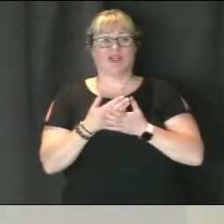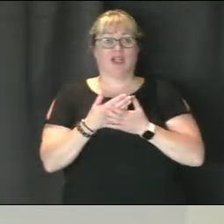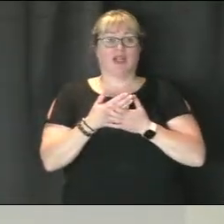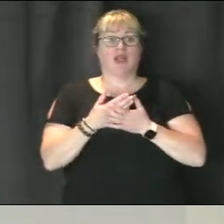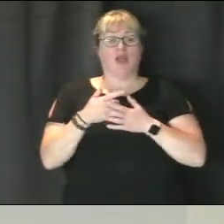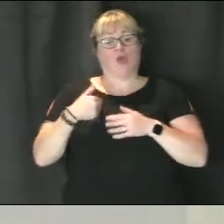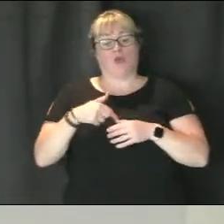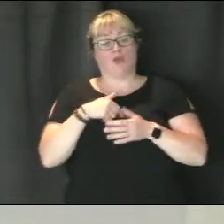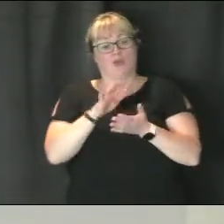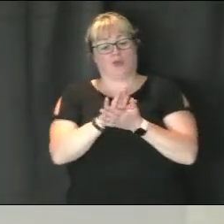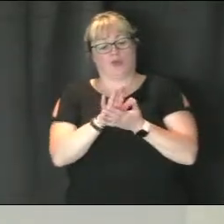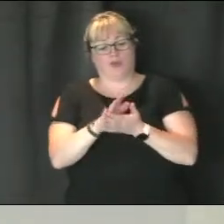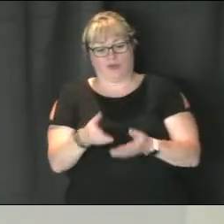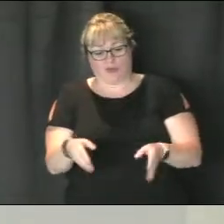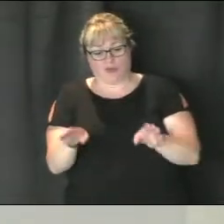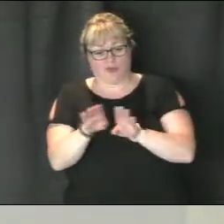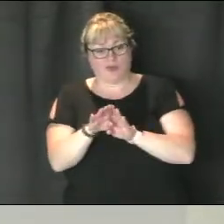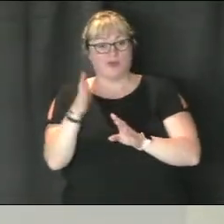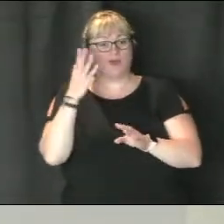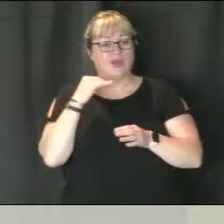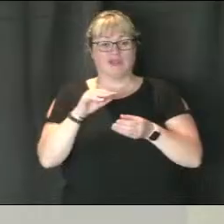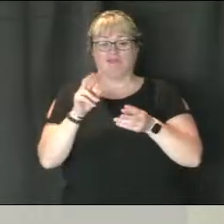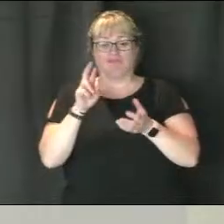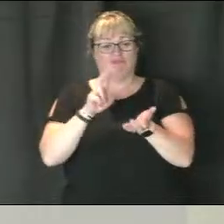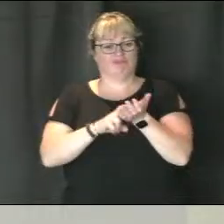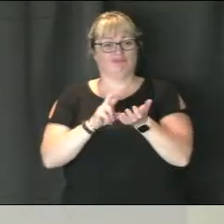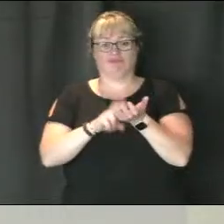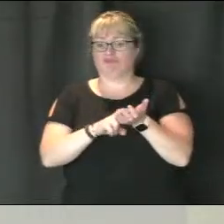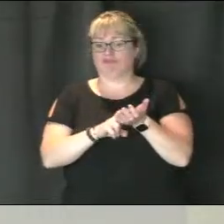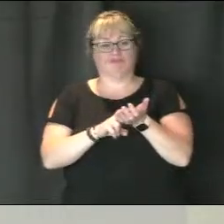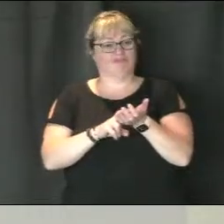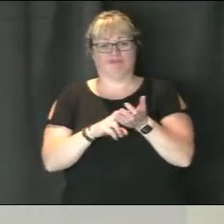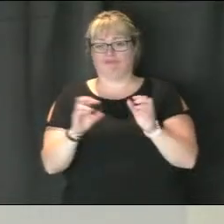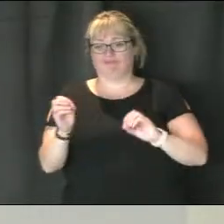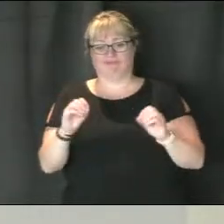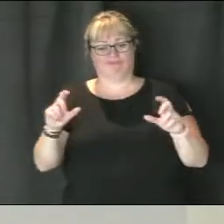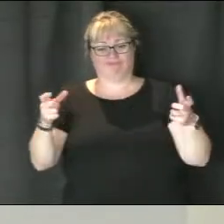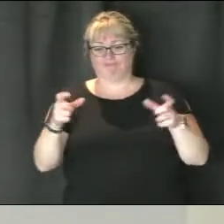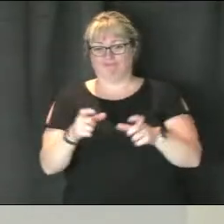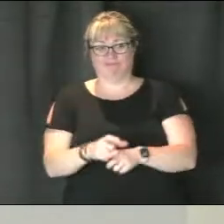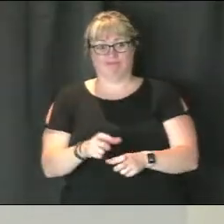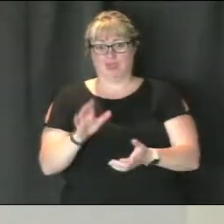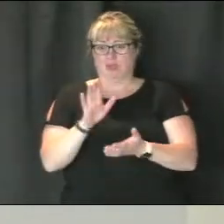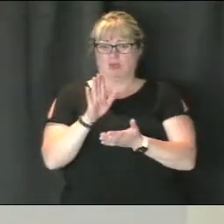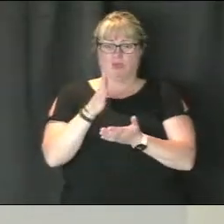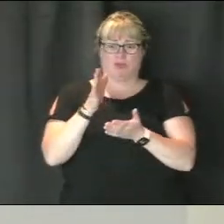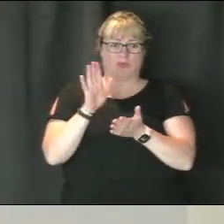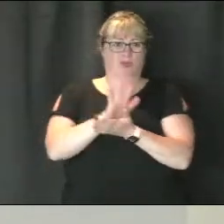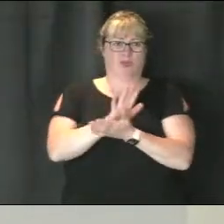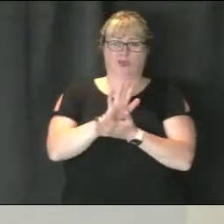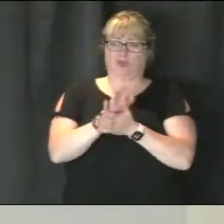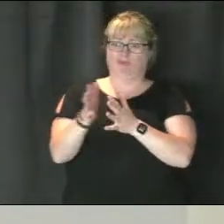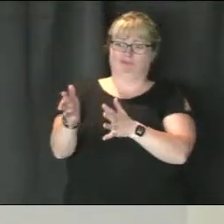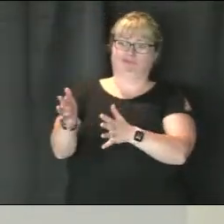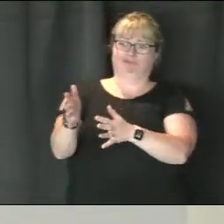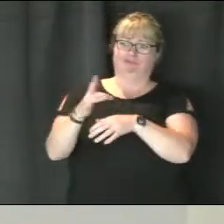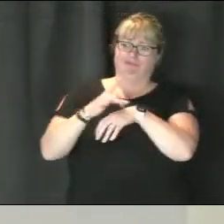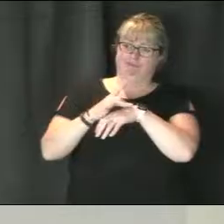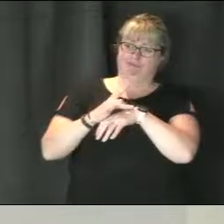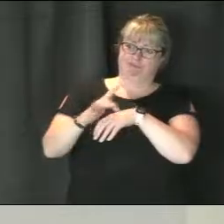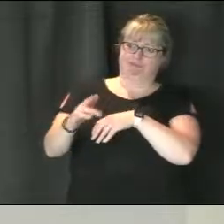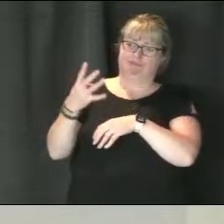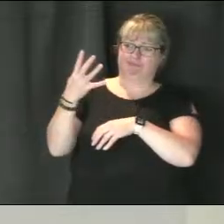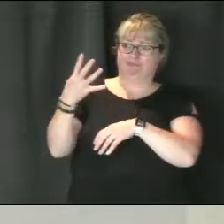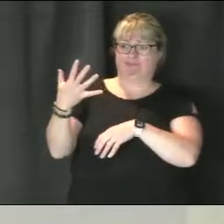closed because of declining enrollment. That school was left vacant for I would say maybe 4 or 5 years. Of